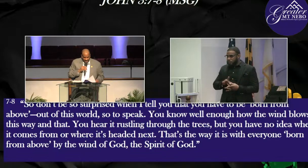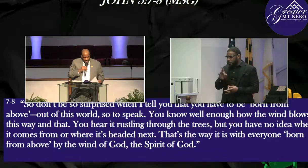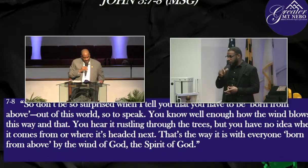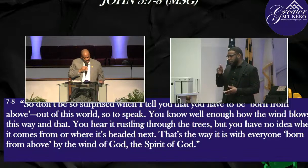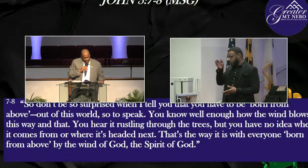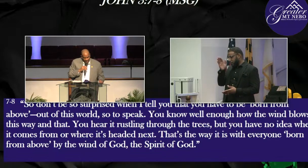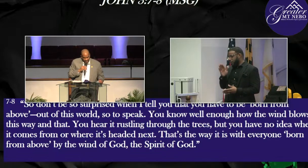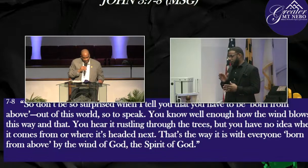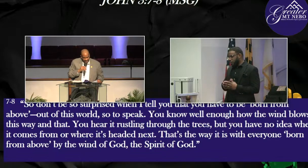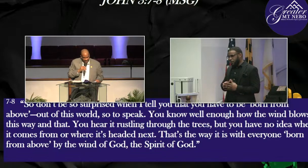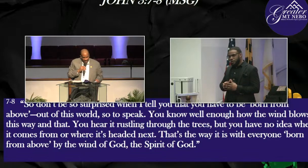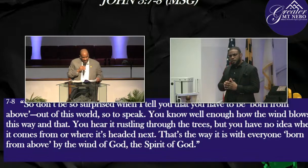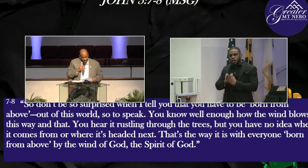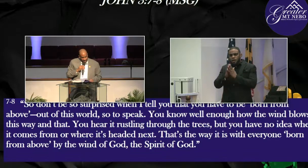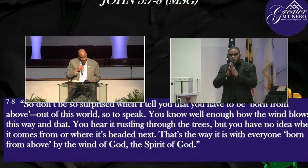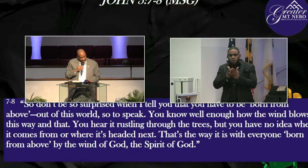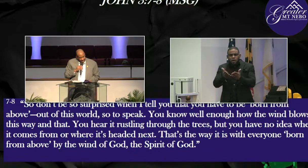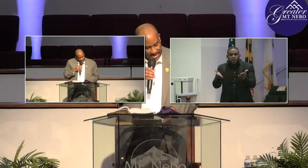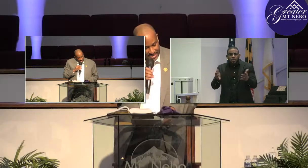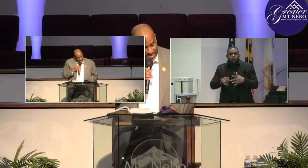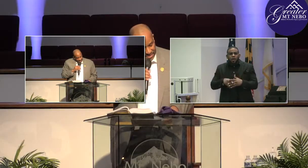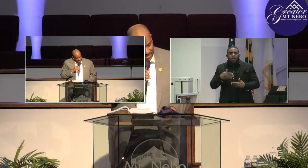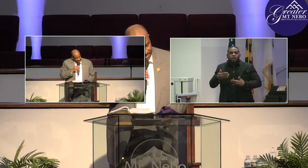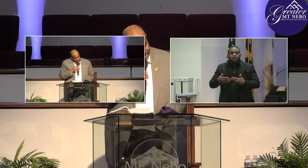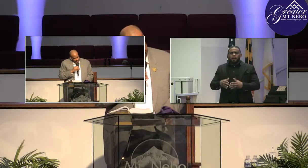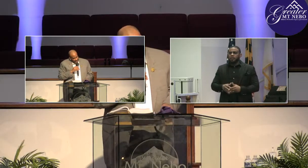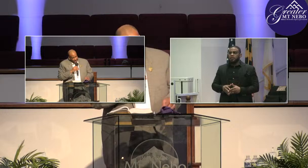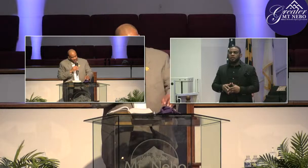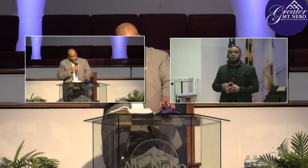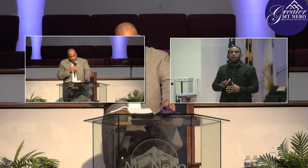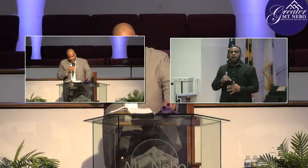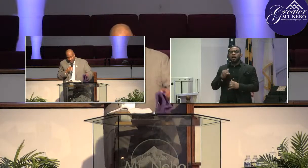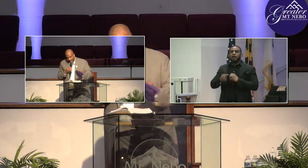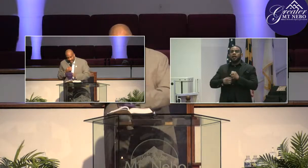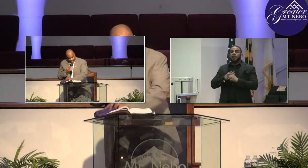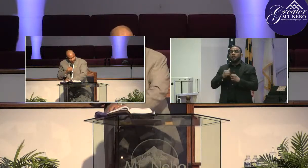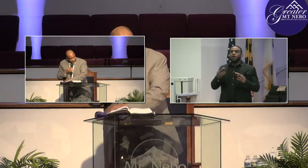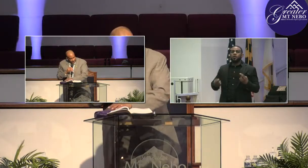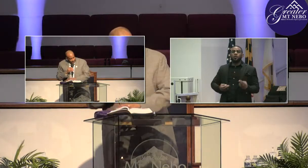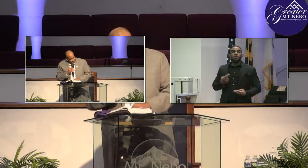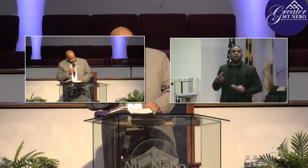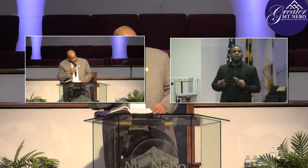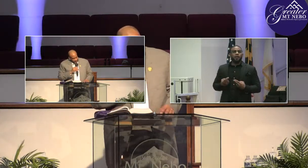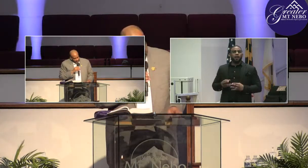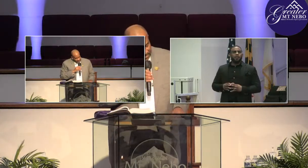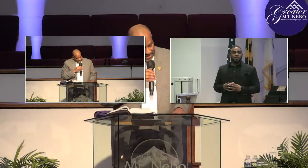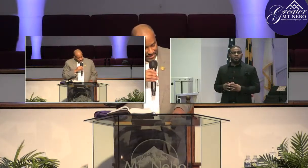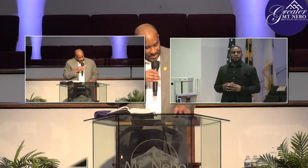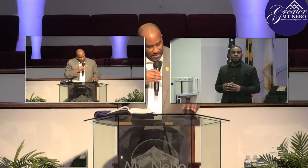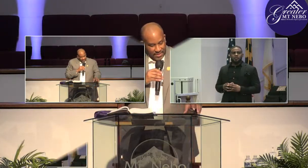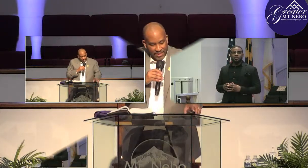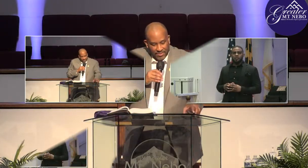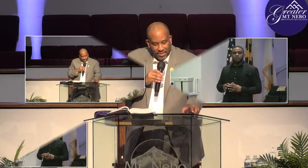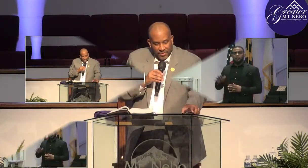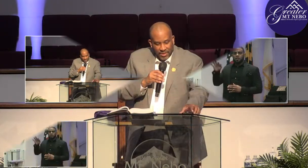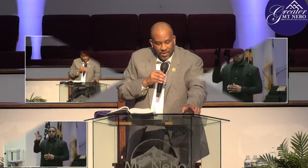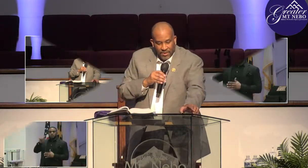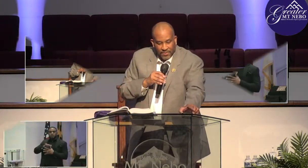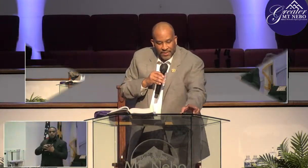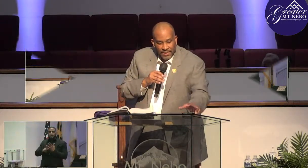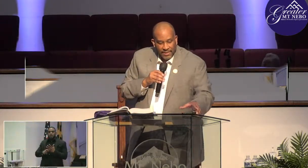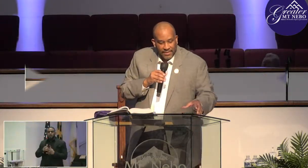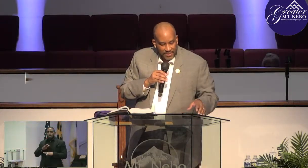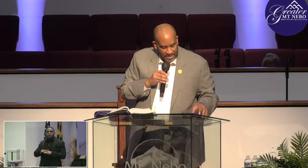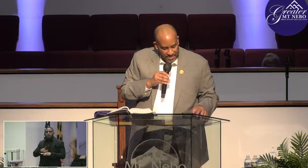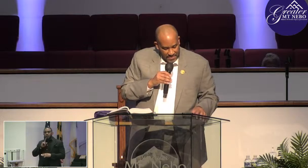of God." Pray with me as we get started. This is our year of revival. The sermon series we're